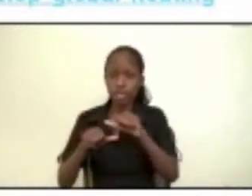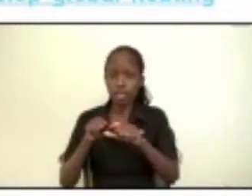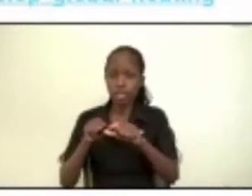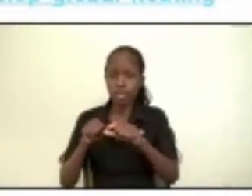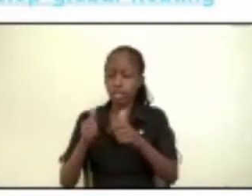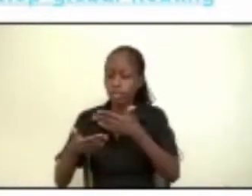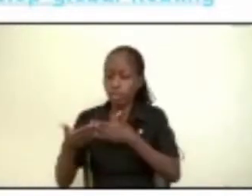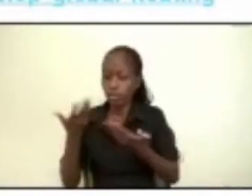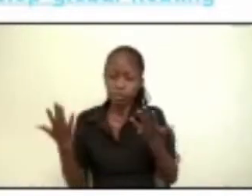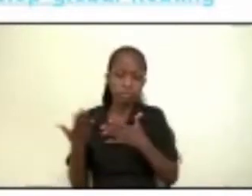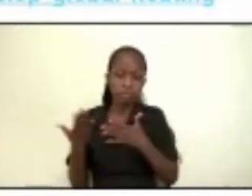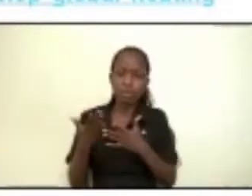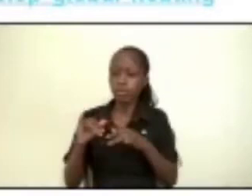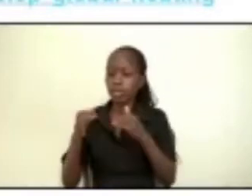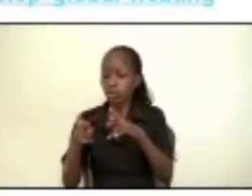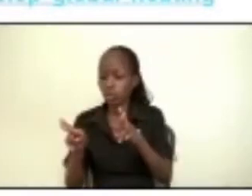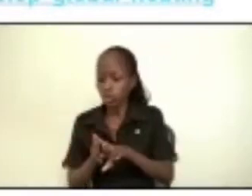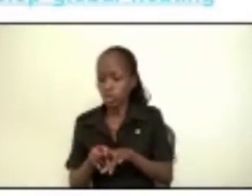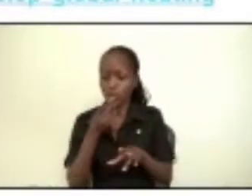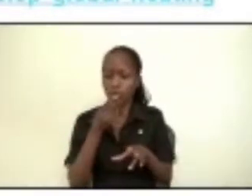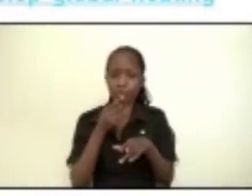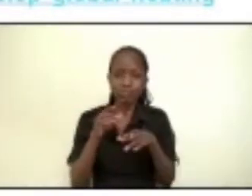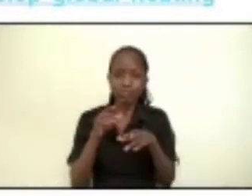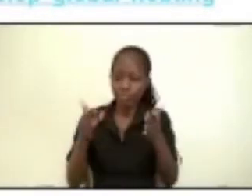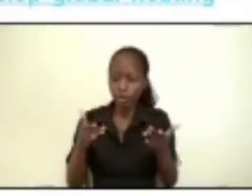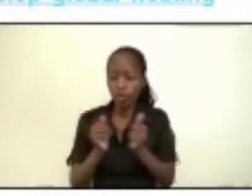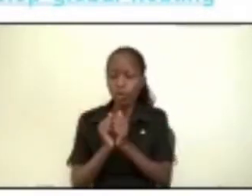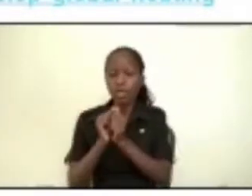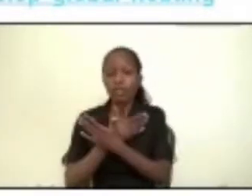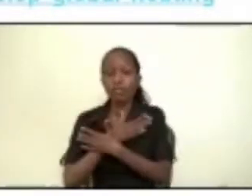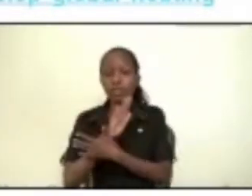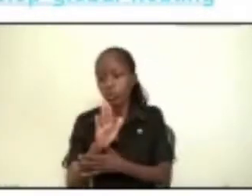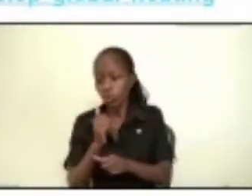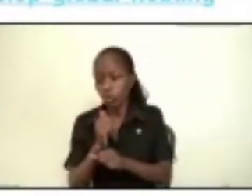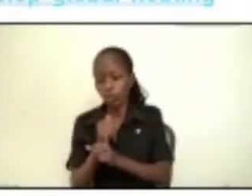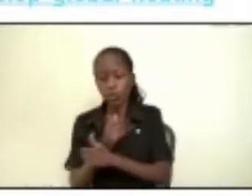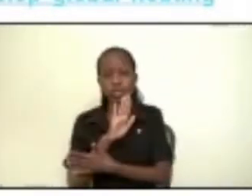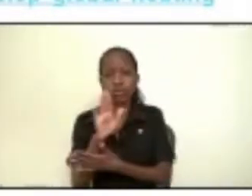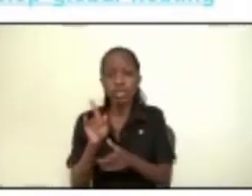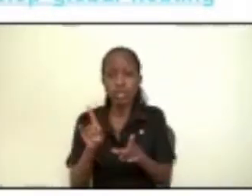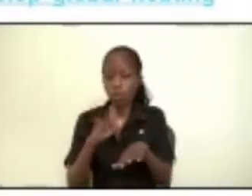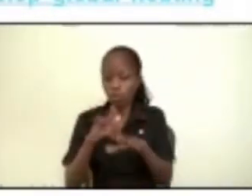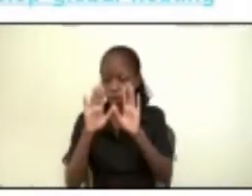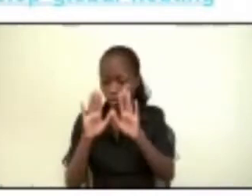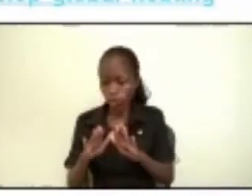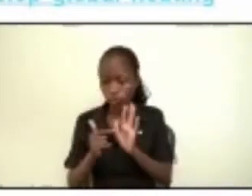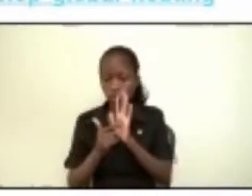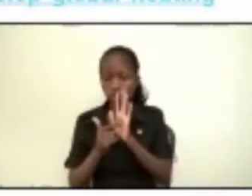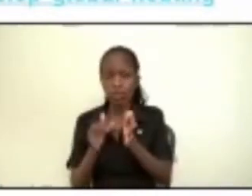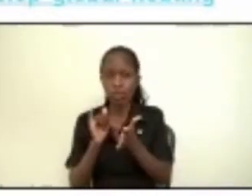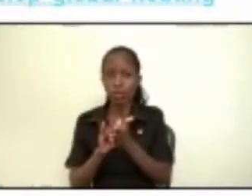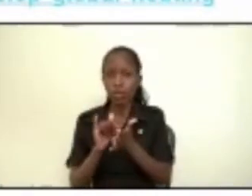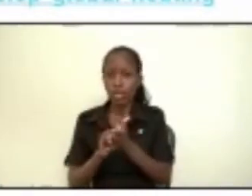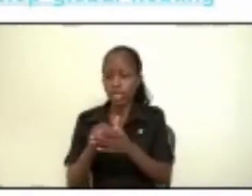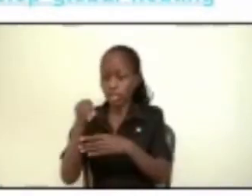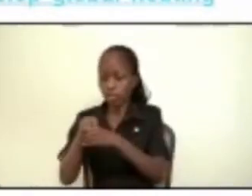table, in the newsrooms, with your friends, with your colleagues, on the importance of representation that is